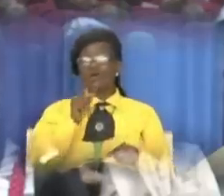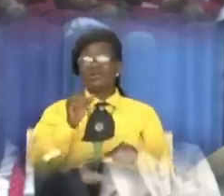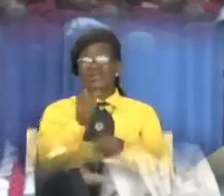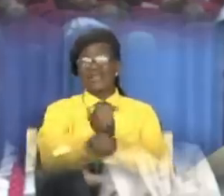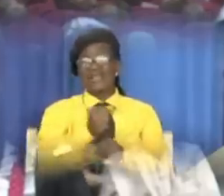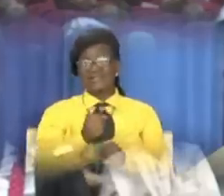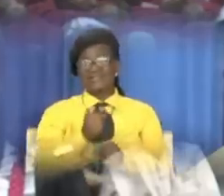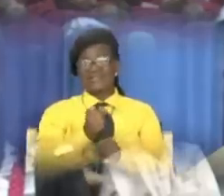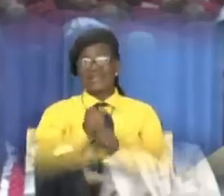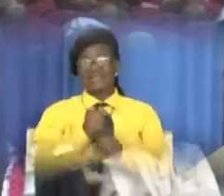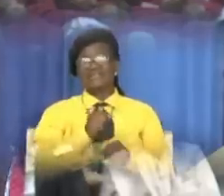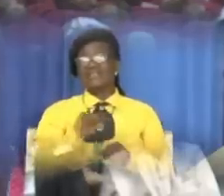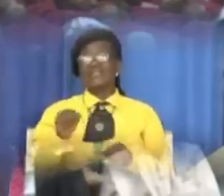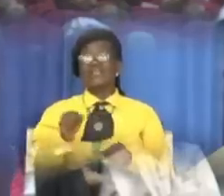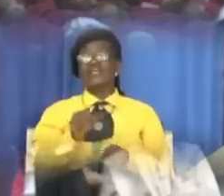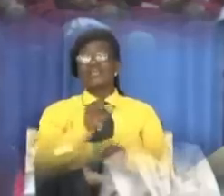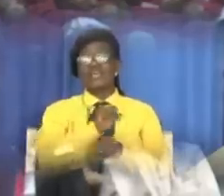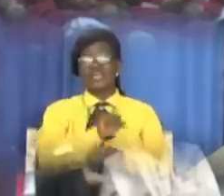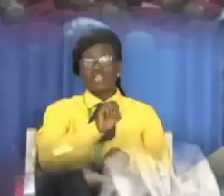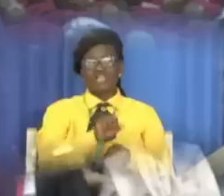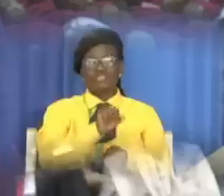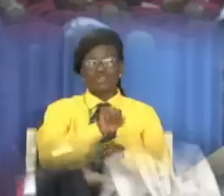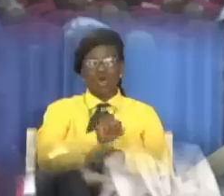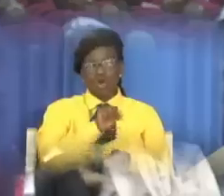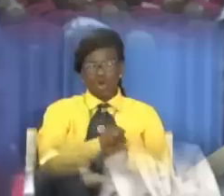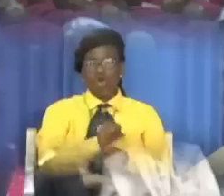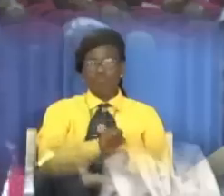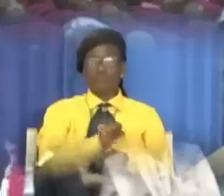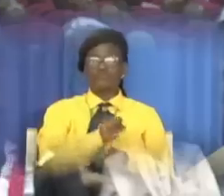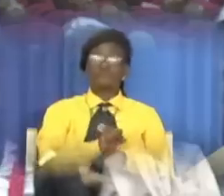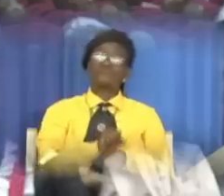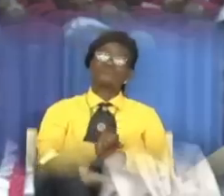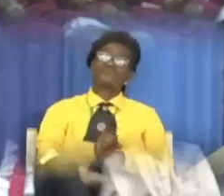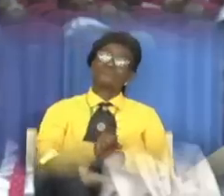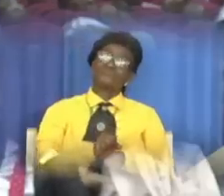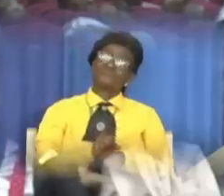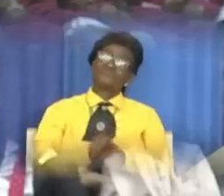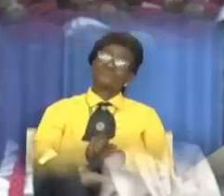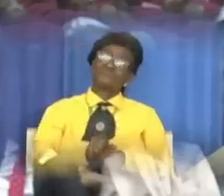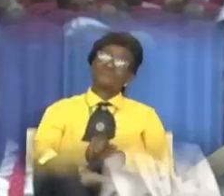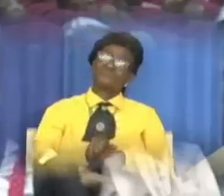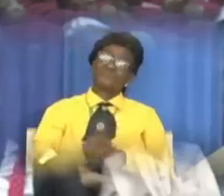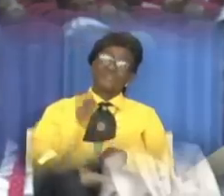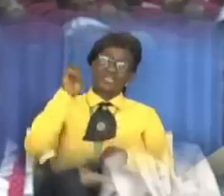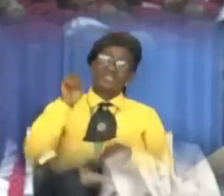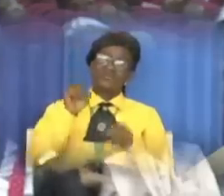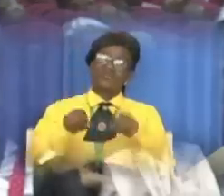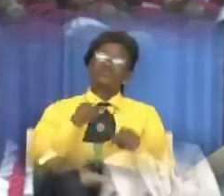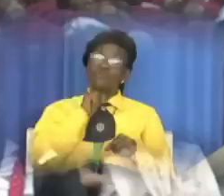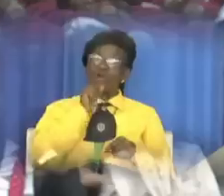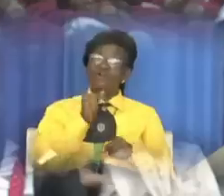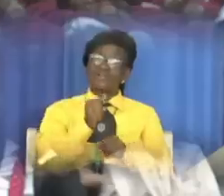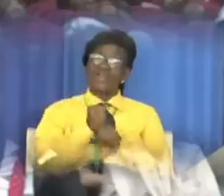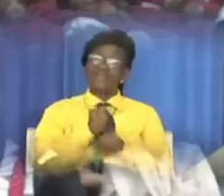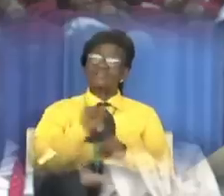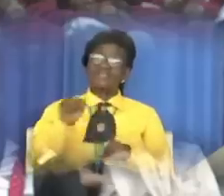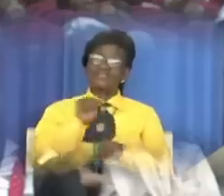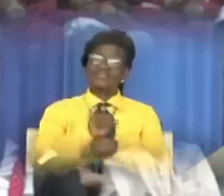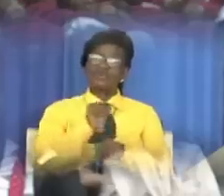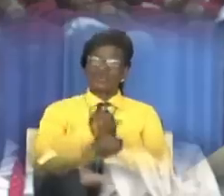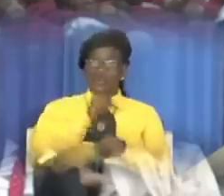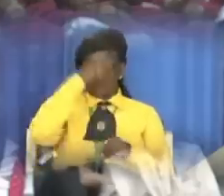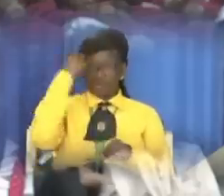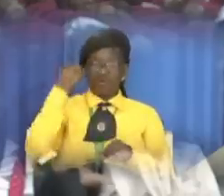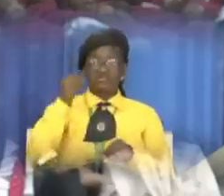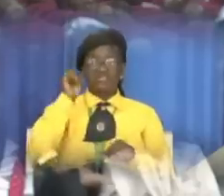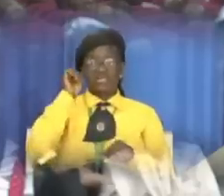when PhD was still very precious. He couldn't get a job, and because he couldn't get a job, of